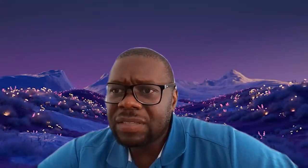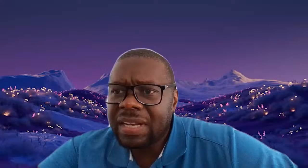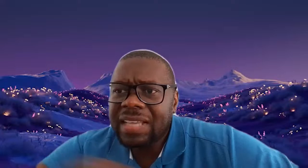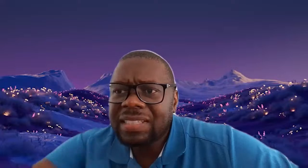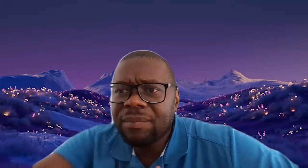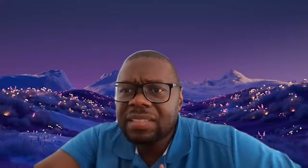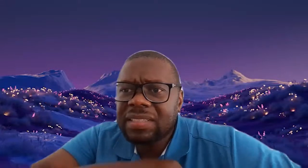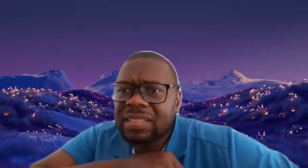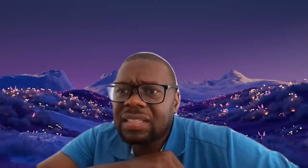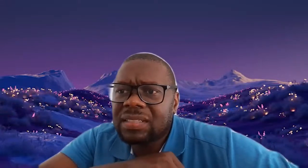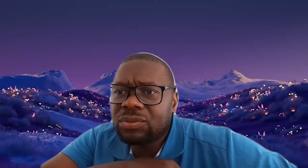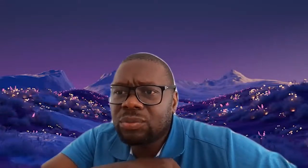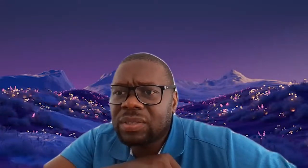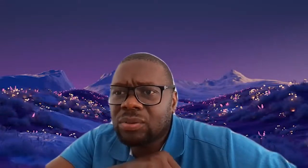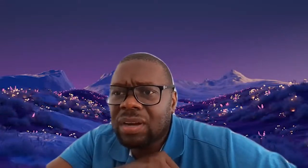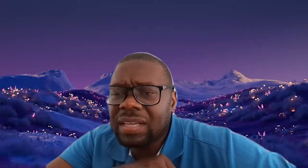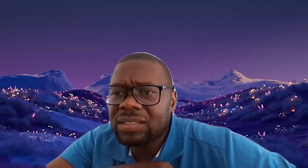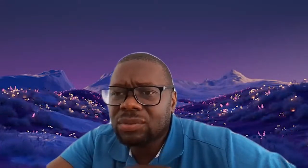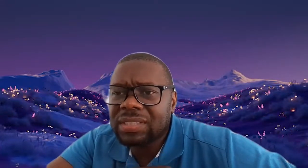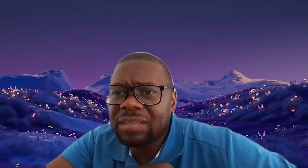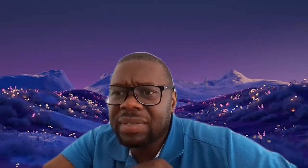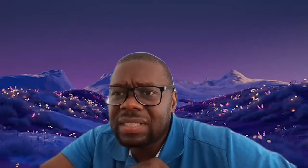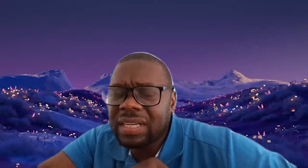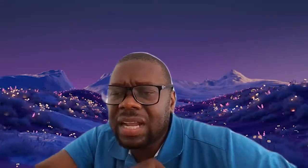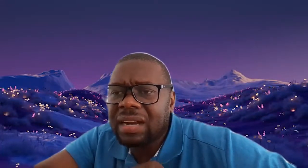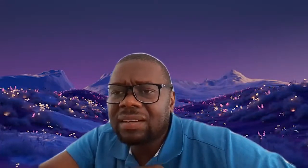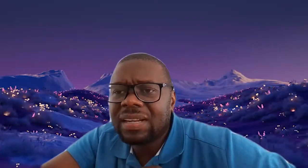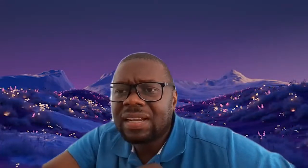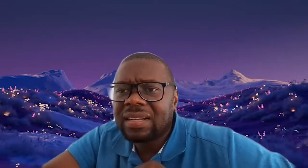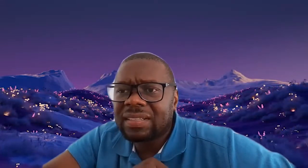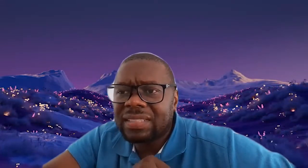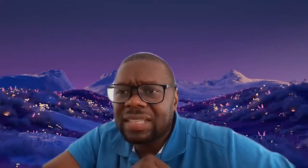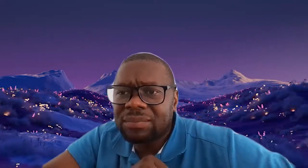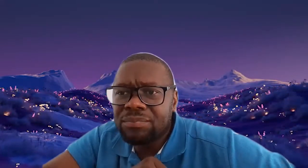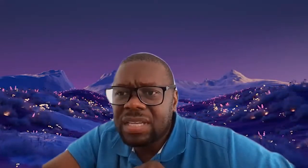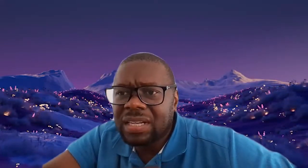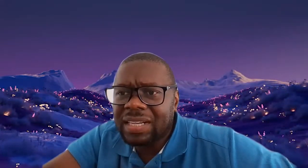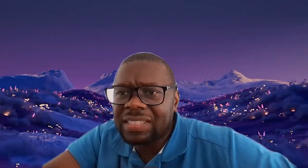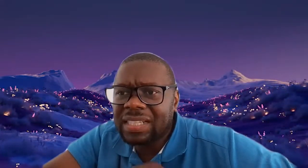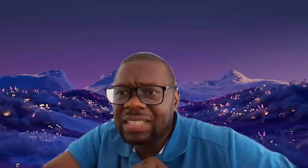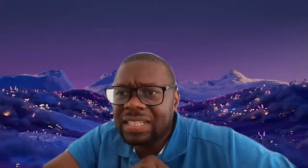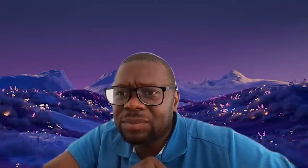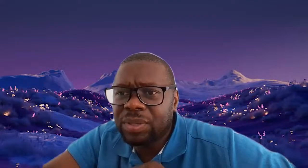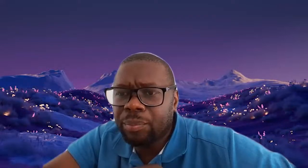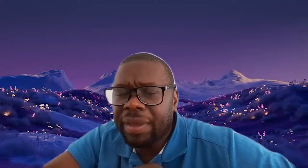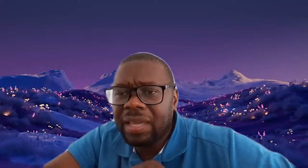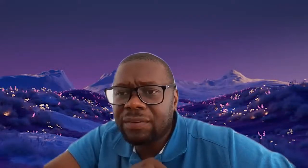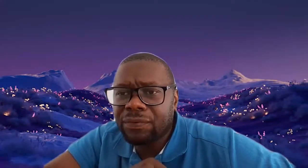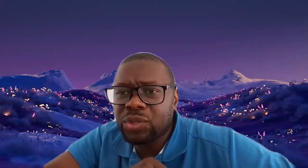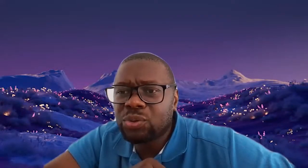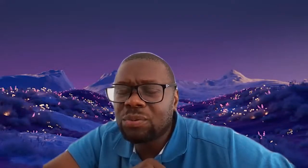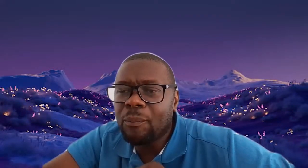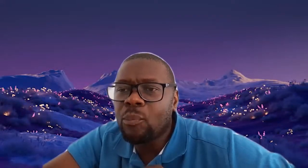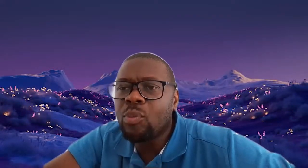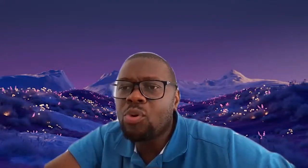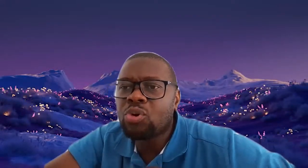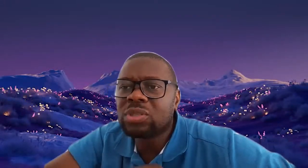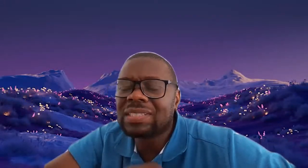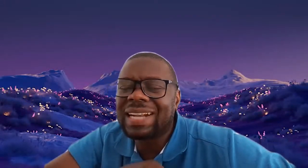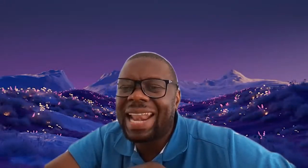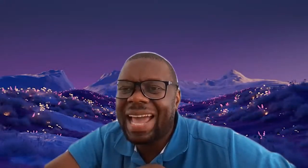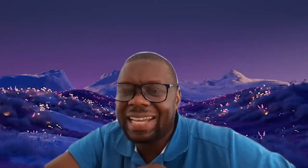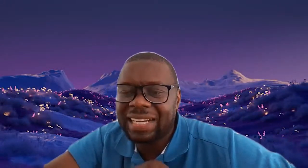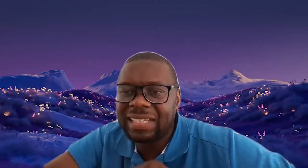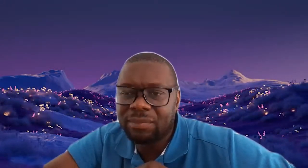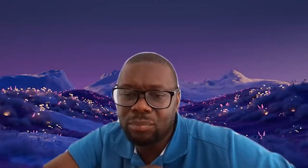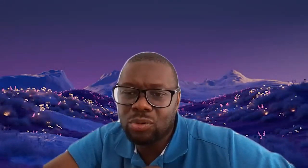If you received an SMS that you must collect your study material, does that mean registration has been paid for you?